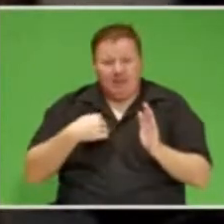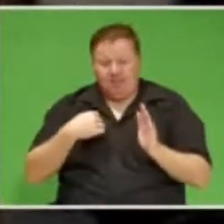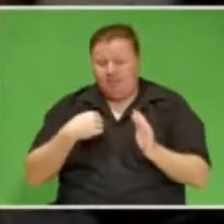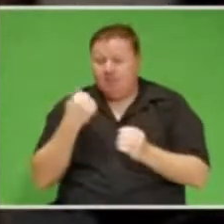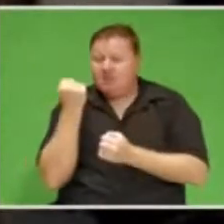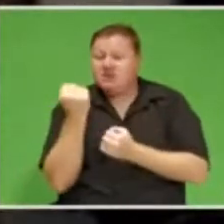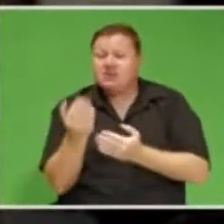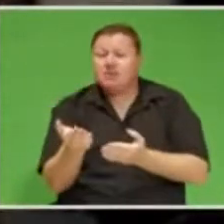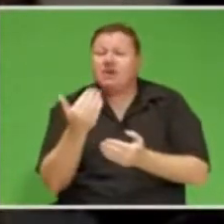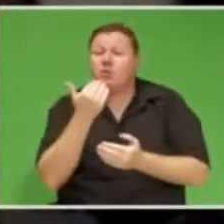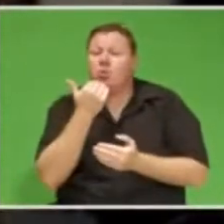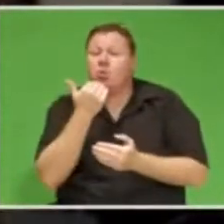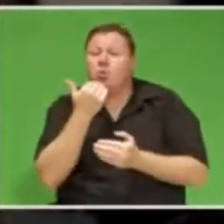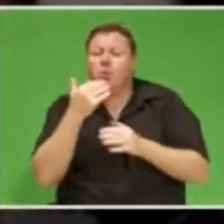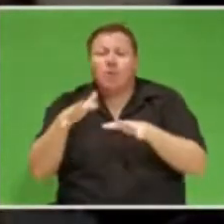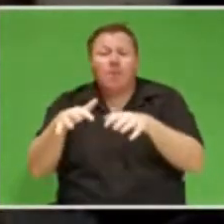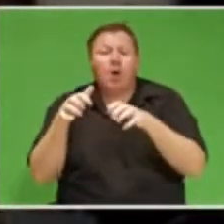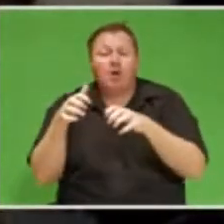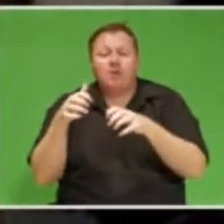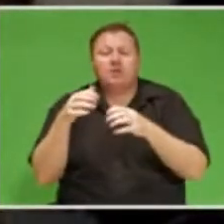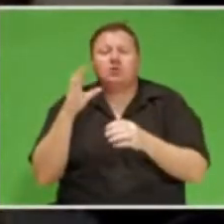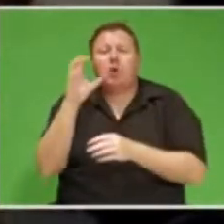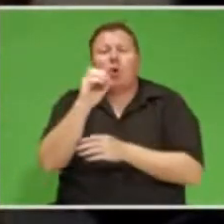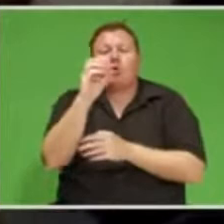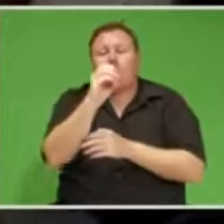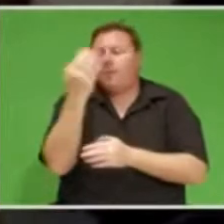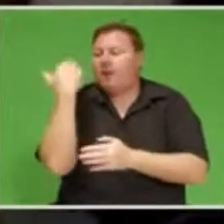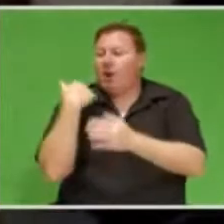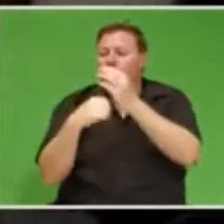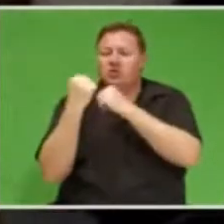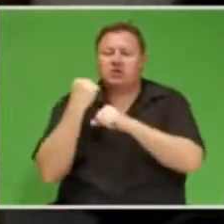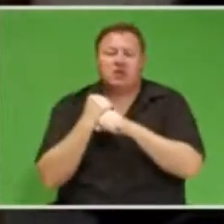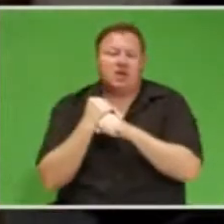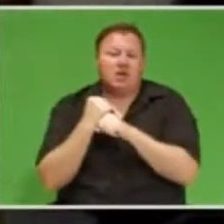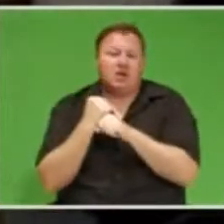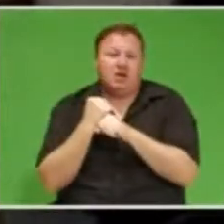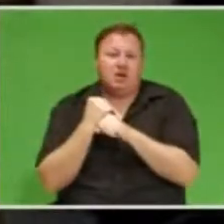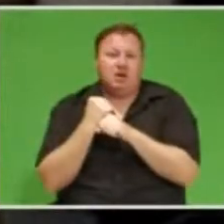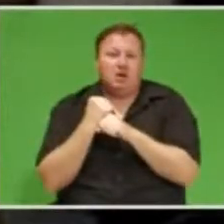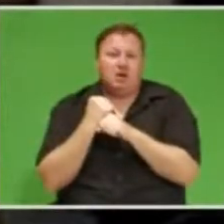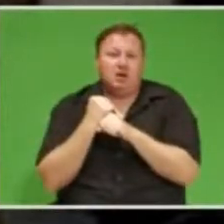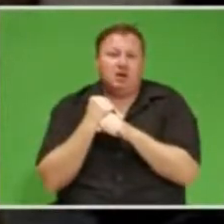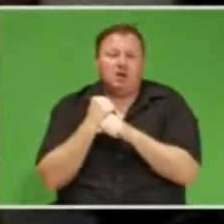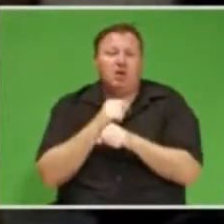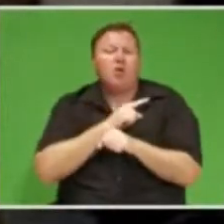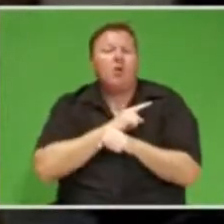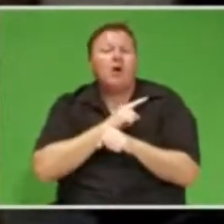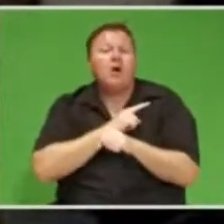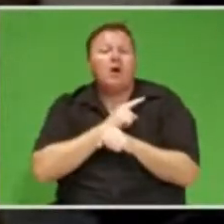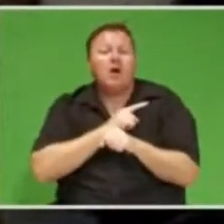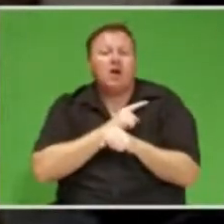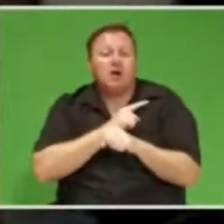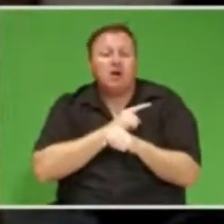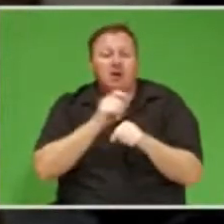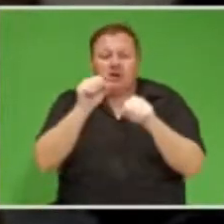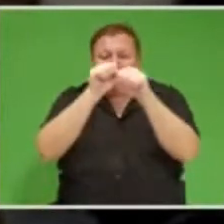to Parliament in October last year, so that systematic weaknesses that were